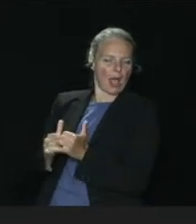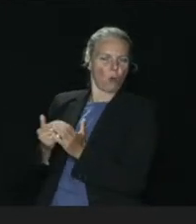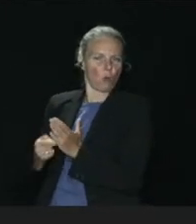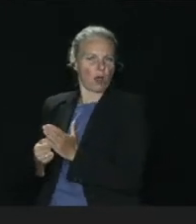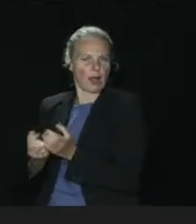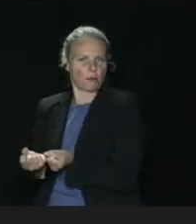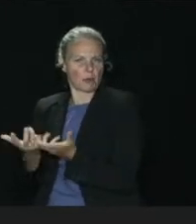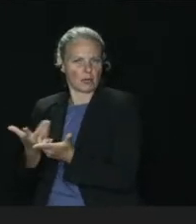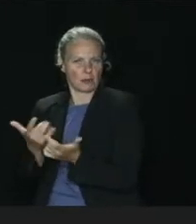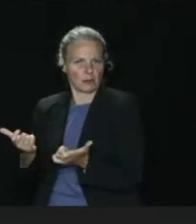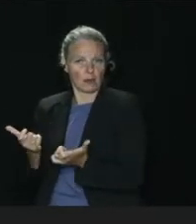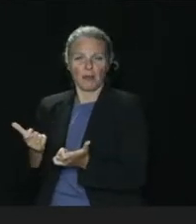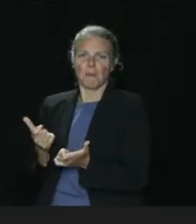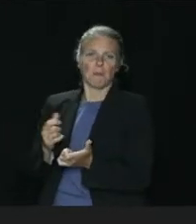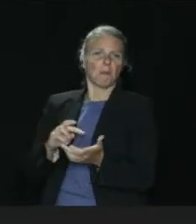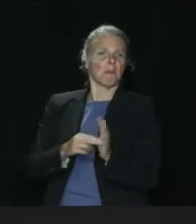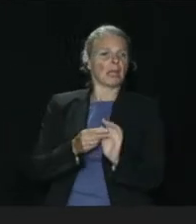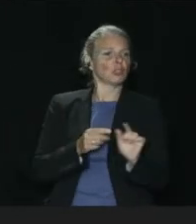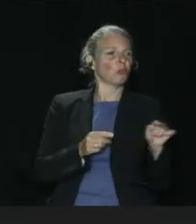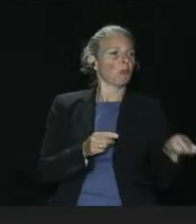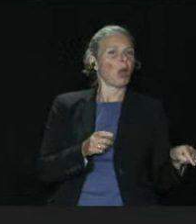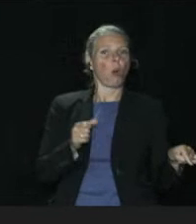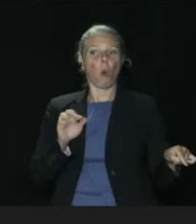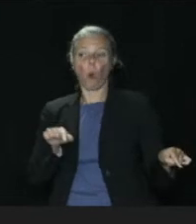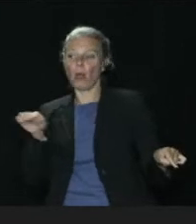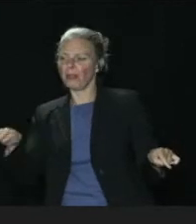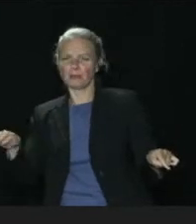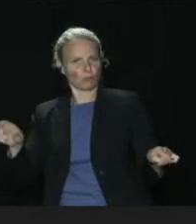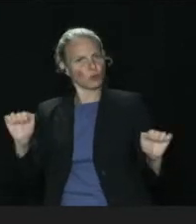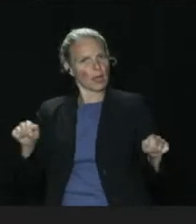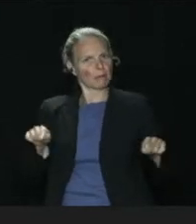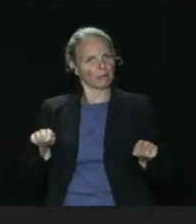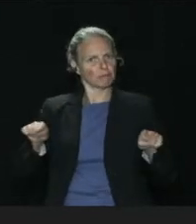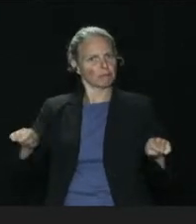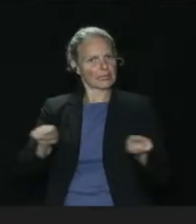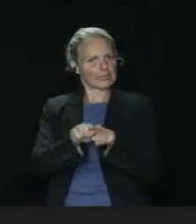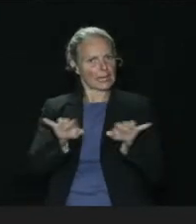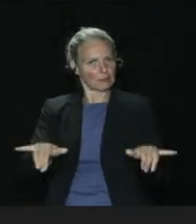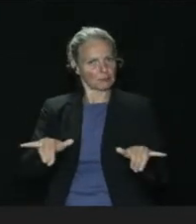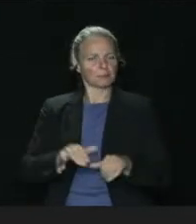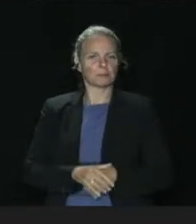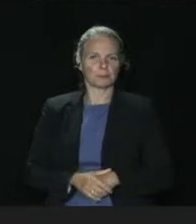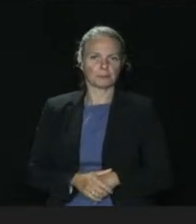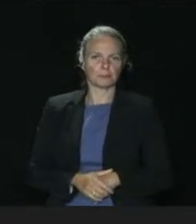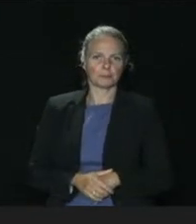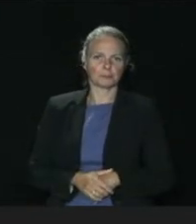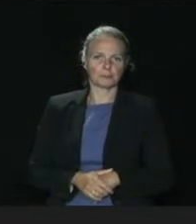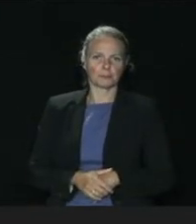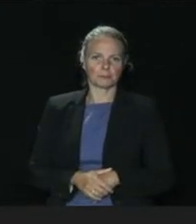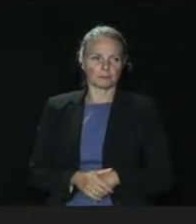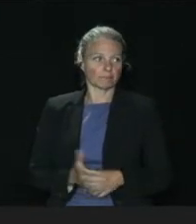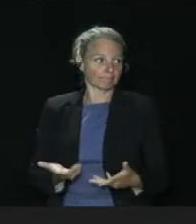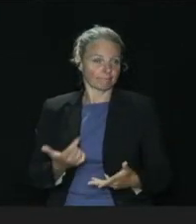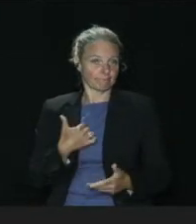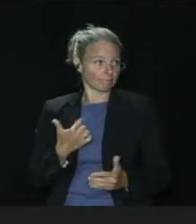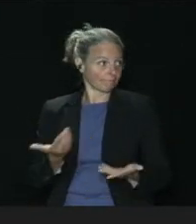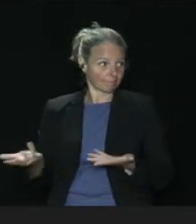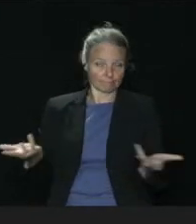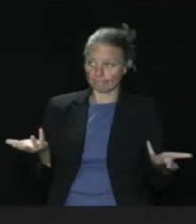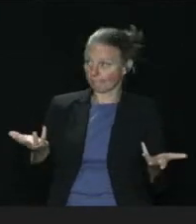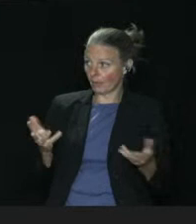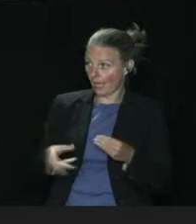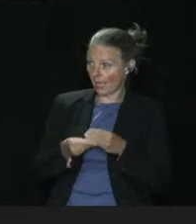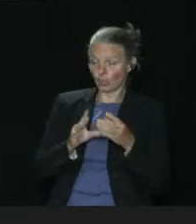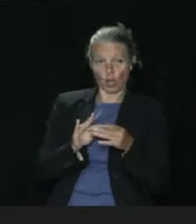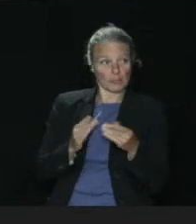ways it's not one or the other. It's really both things are happening at the same time. So I'll leave it at that, and certainly turn to my colleagues for any